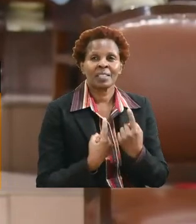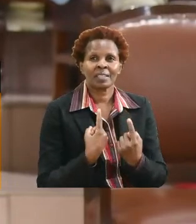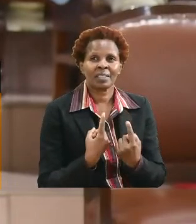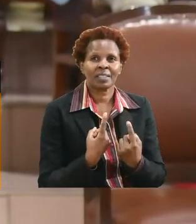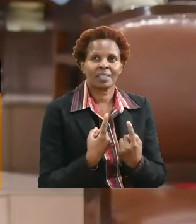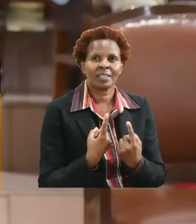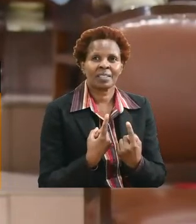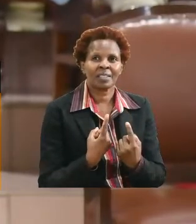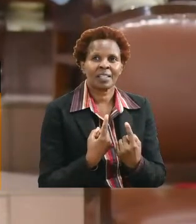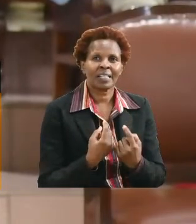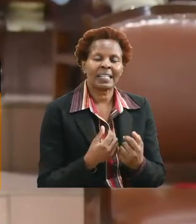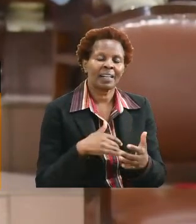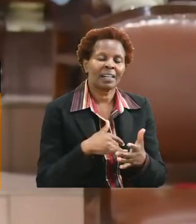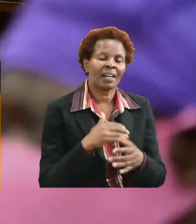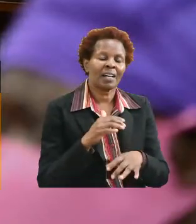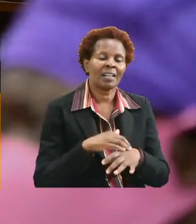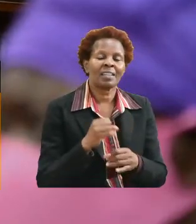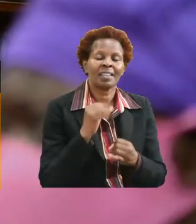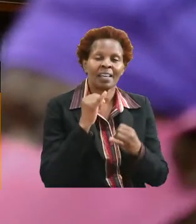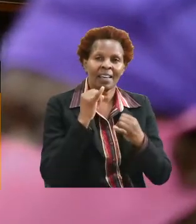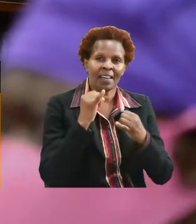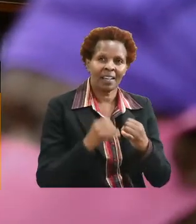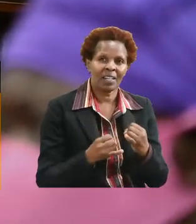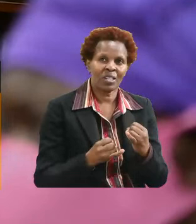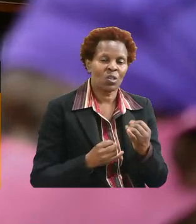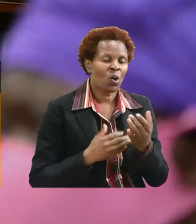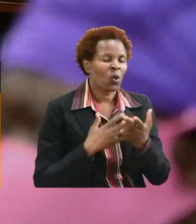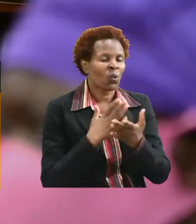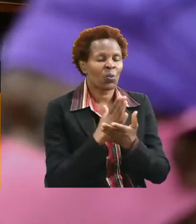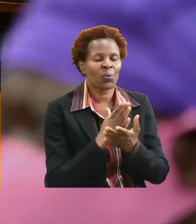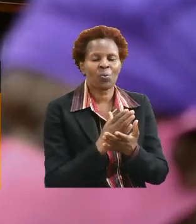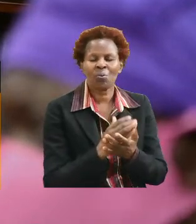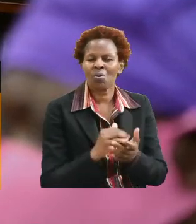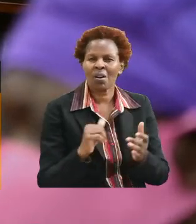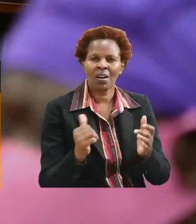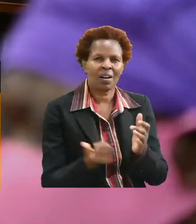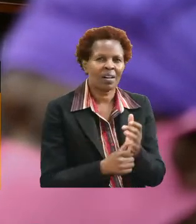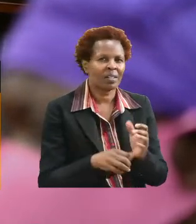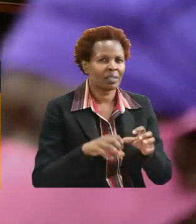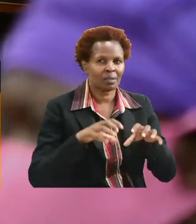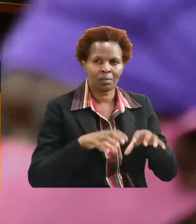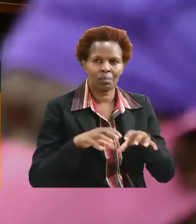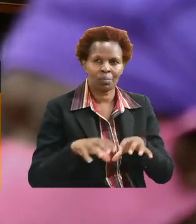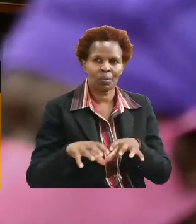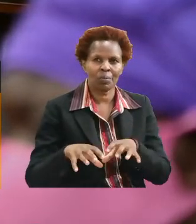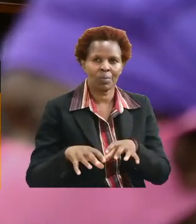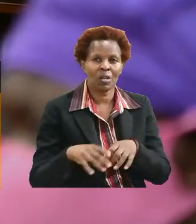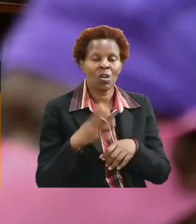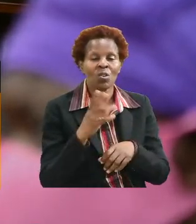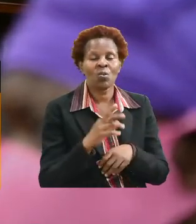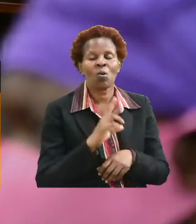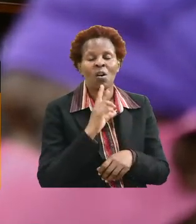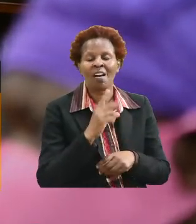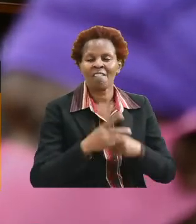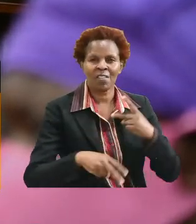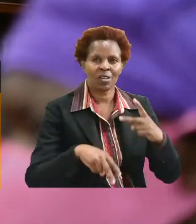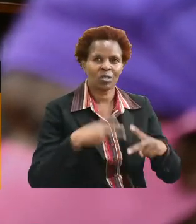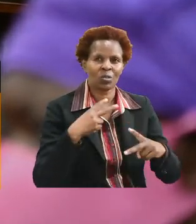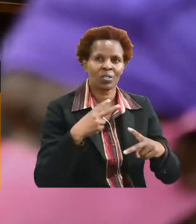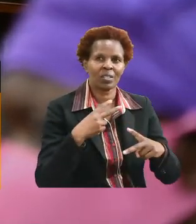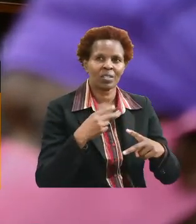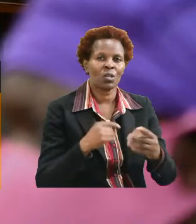that eventually, regardless of the circumstances and situations you overcome, no matter